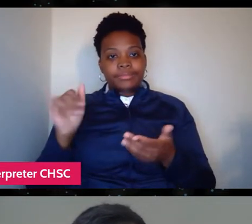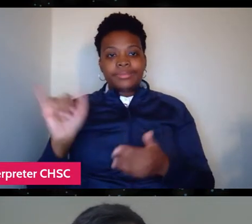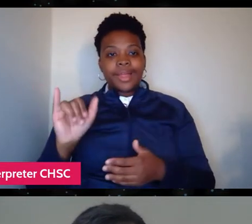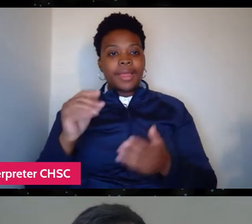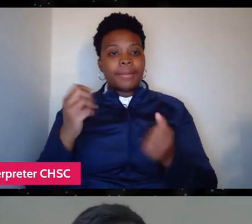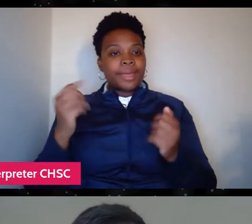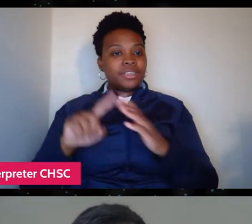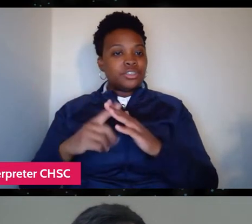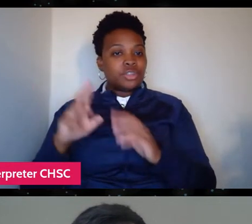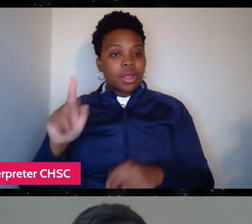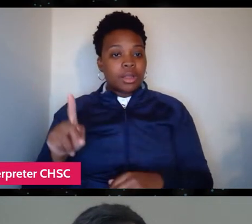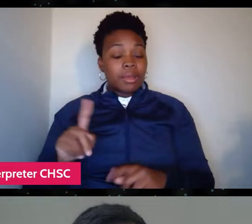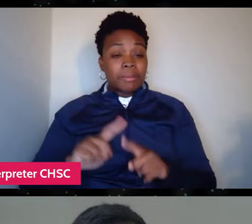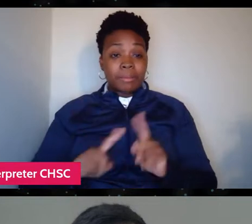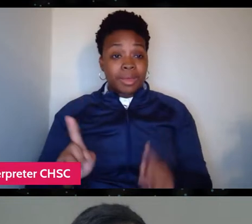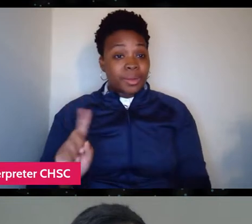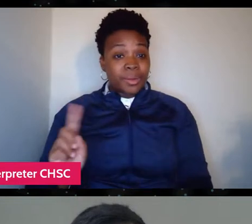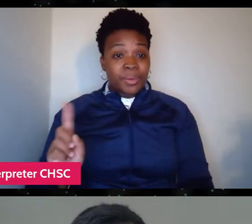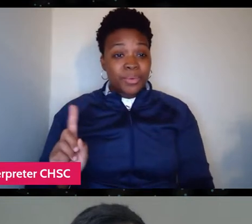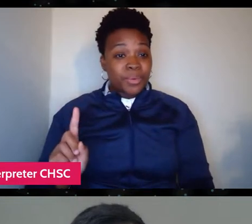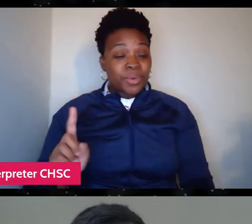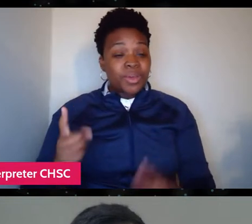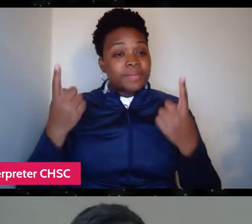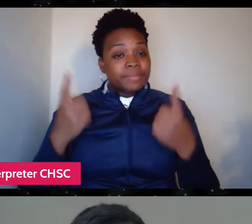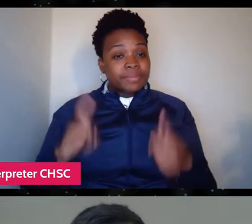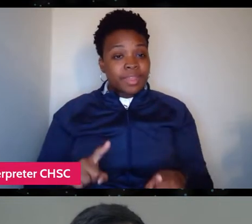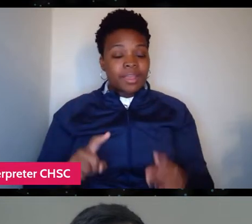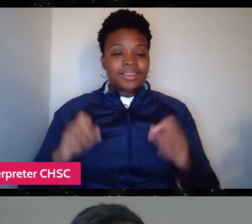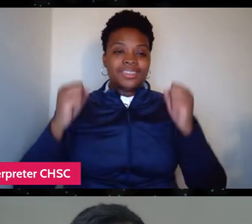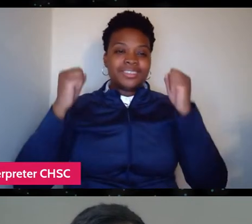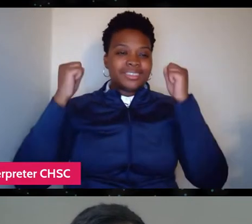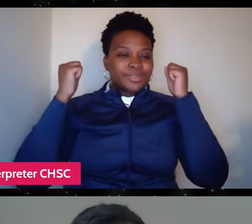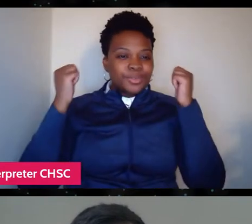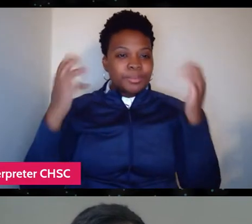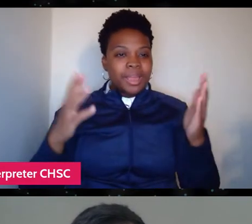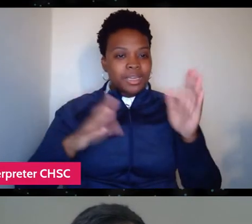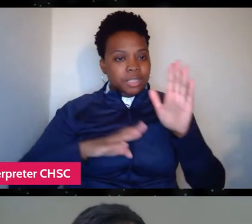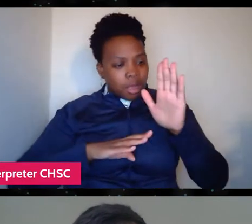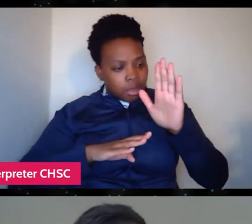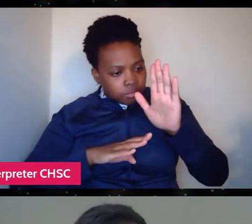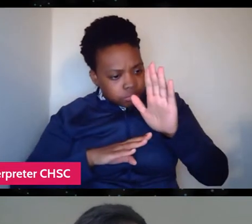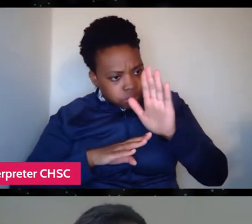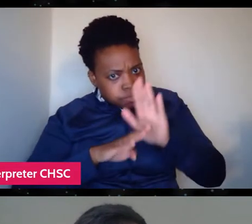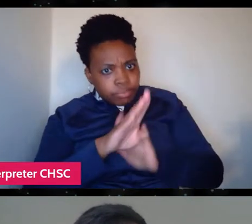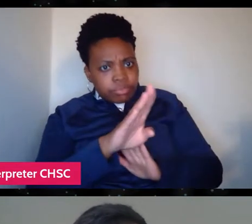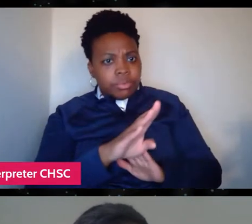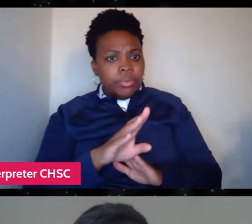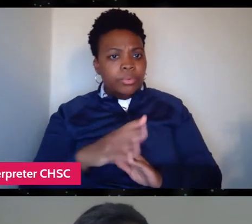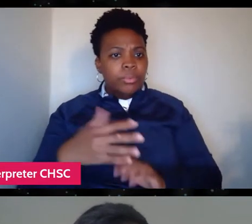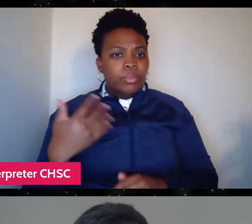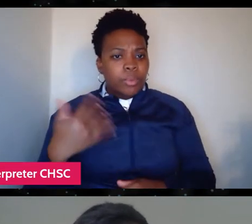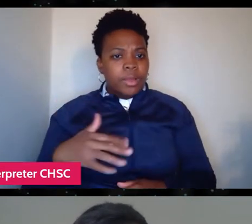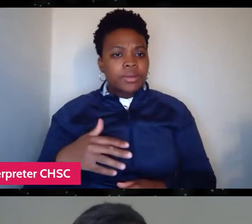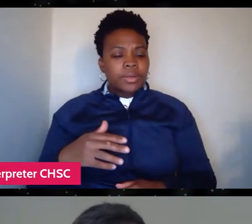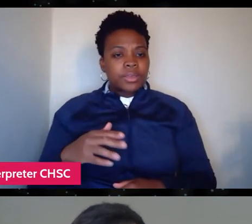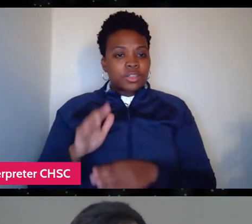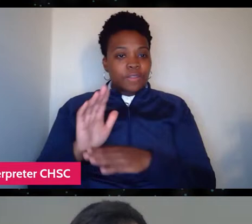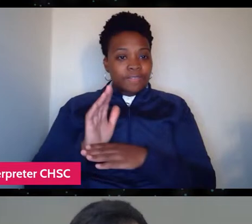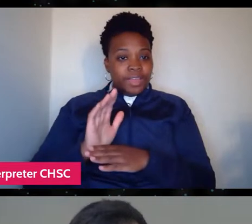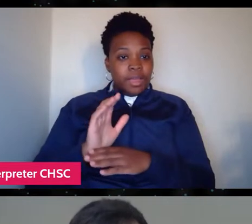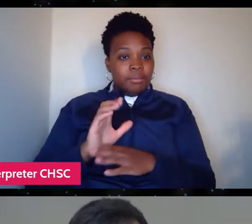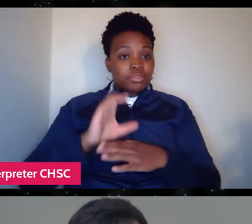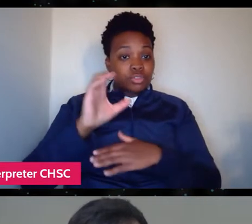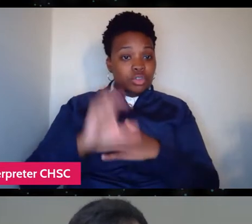no, what happened was there was tremendous acceleration. And so the film charts